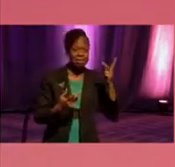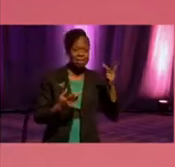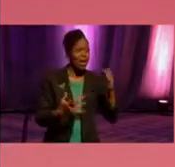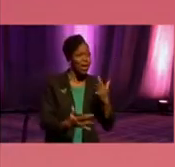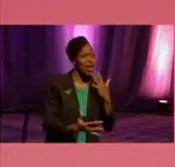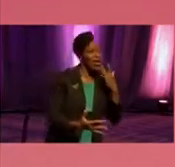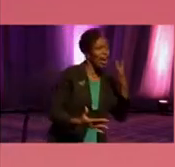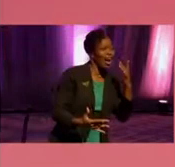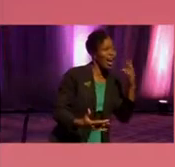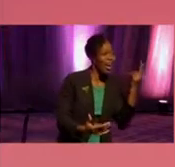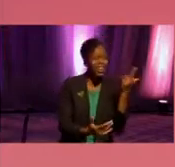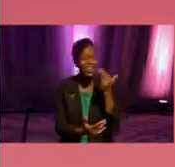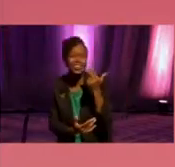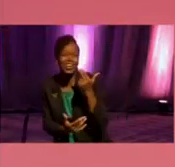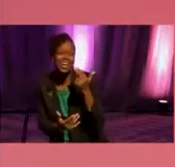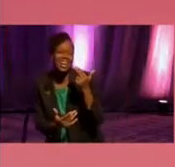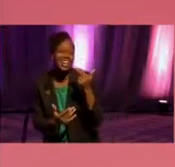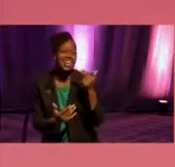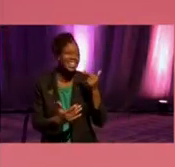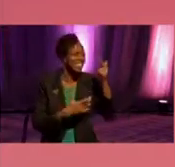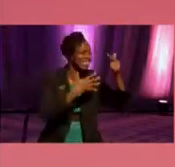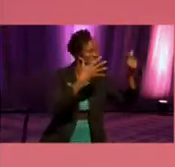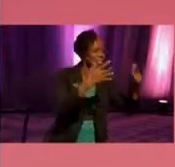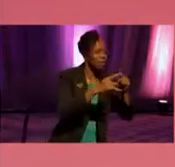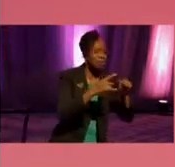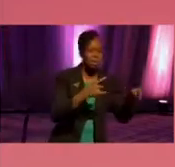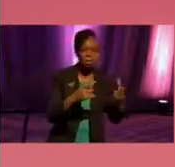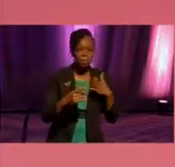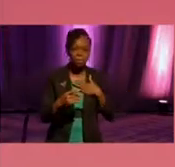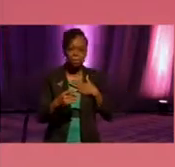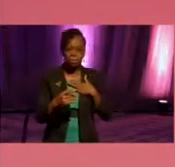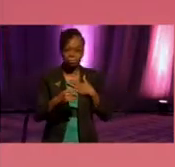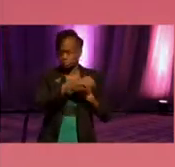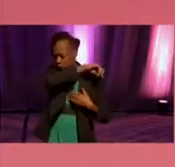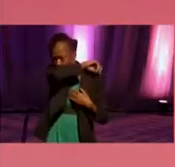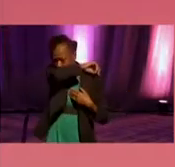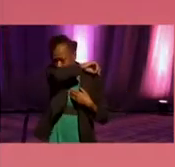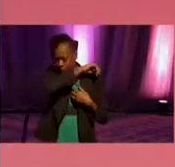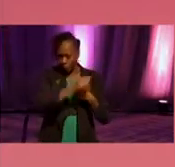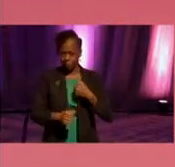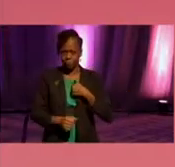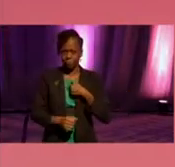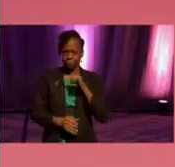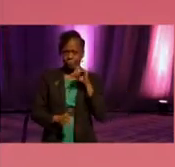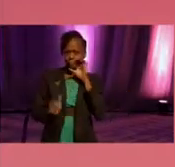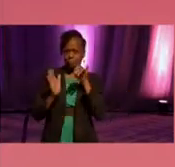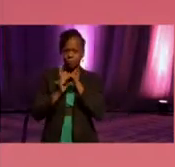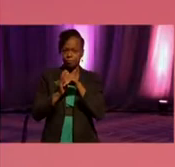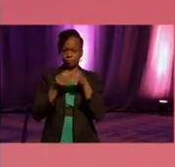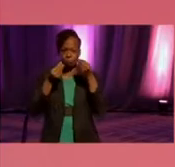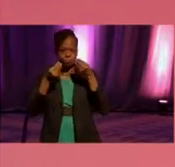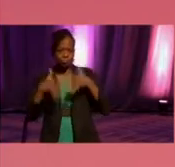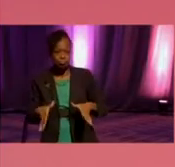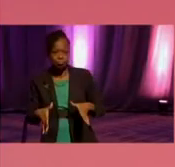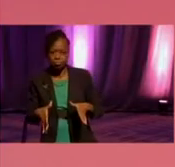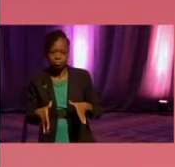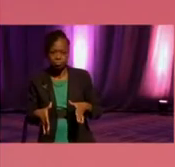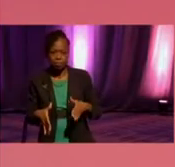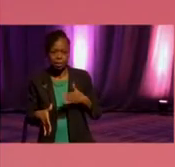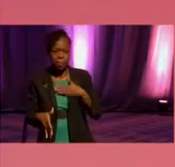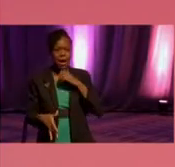and funny, and I had just lost my sense of self. I describe it as I felt like my old self